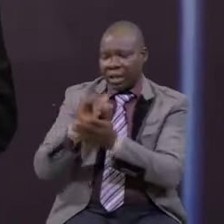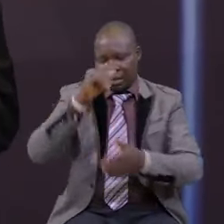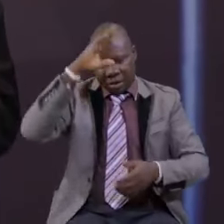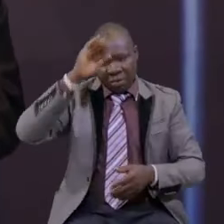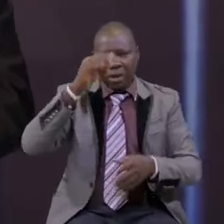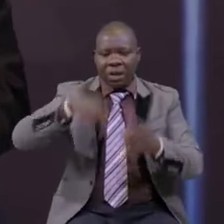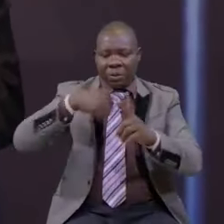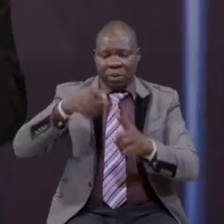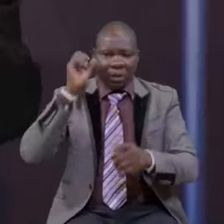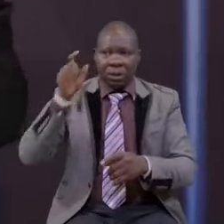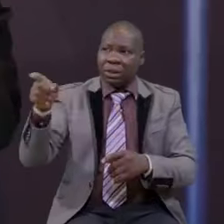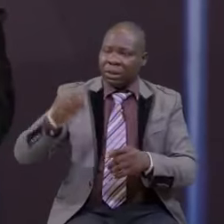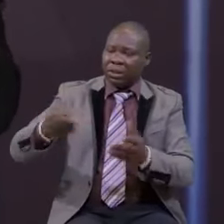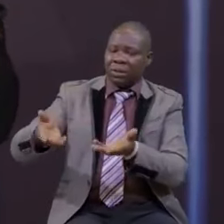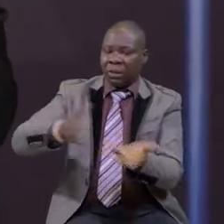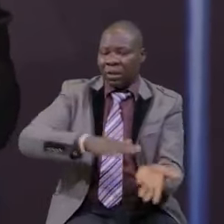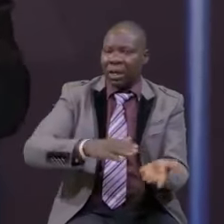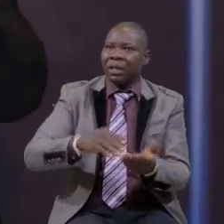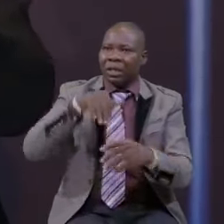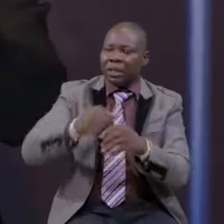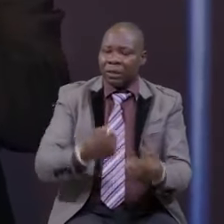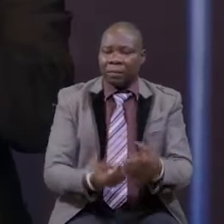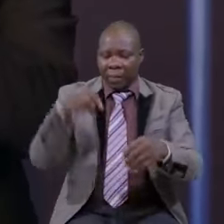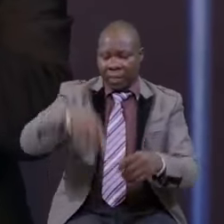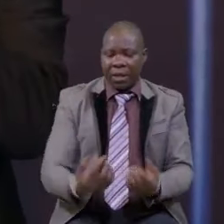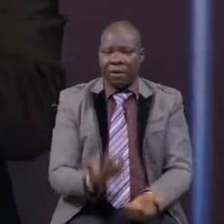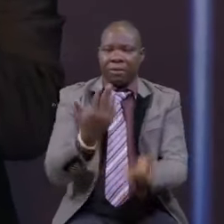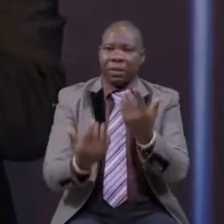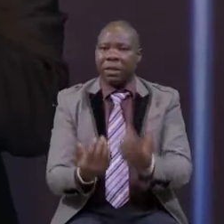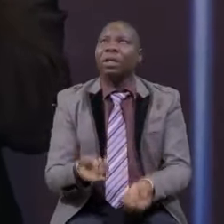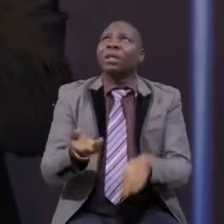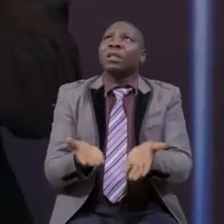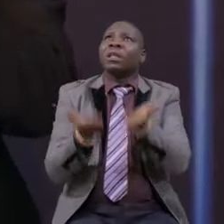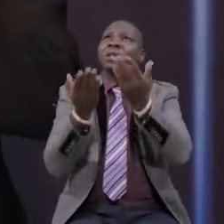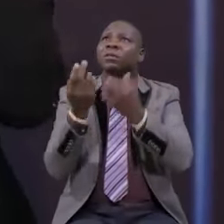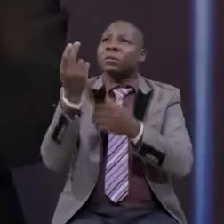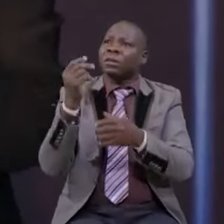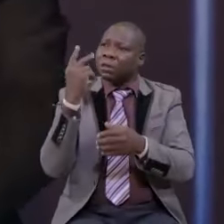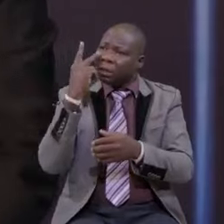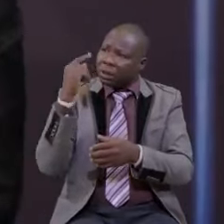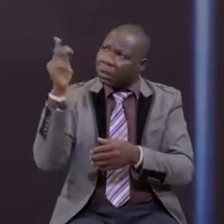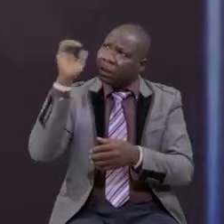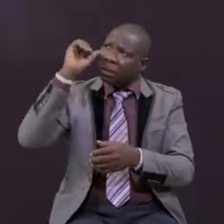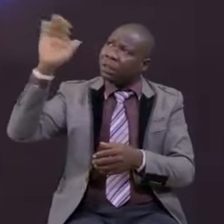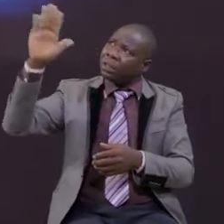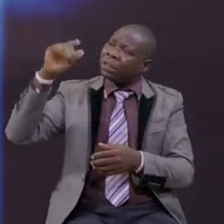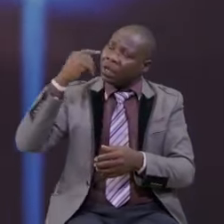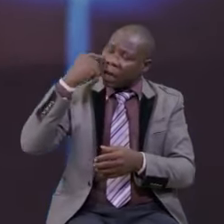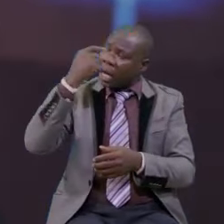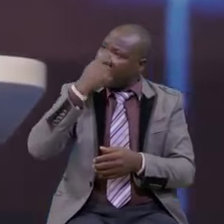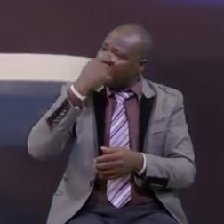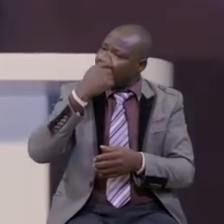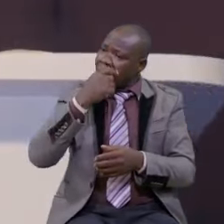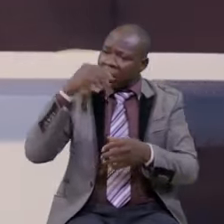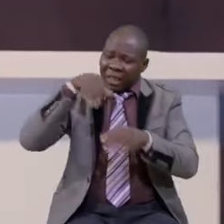hell, he lifted up his eyes, being in torments. Torments in the plural, torments, torment, torment, because every day and